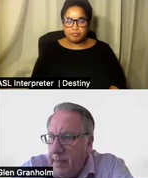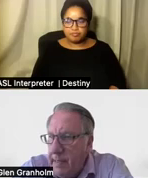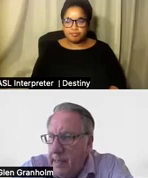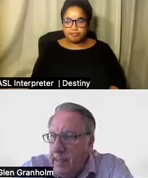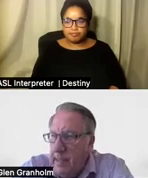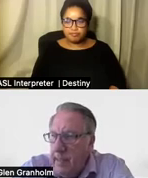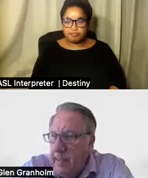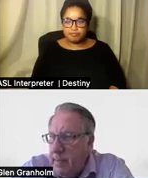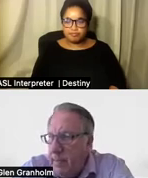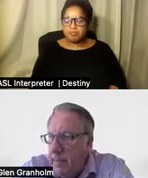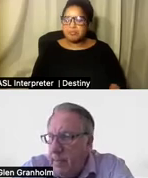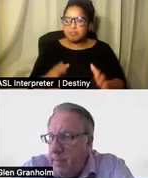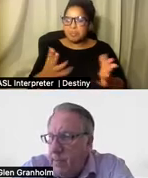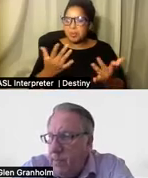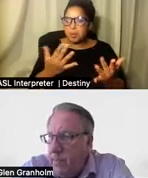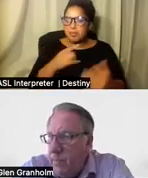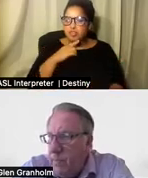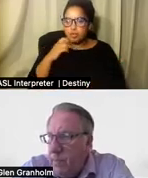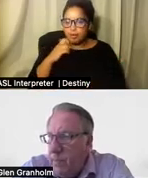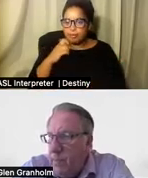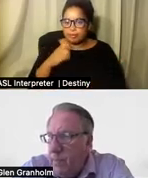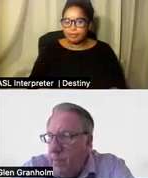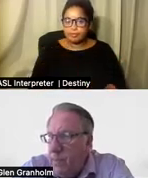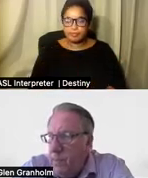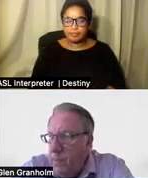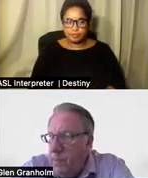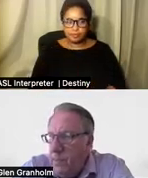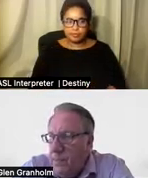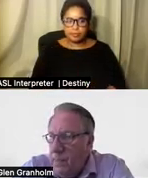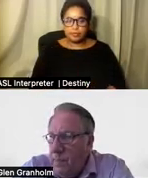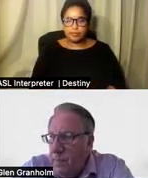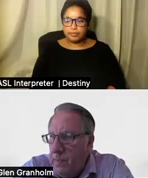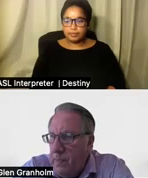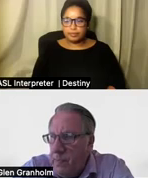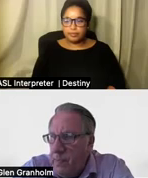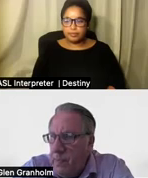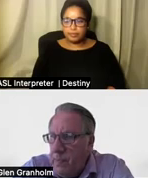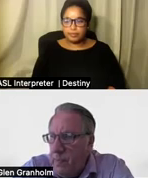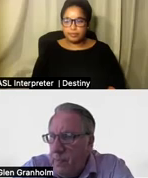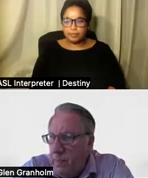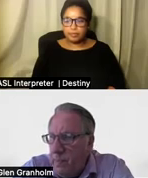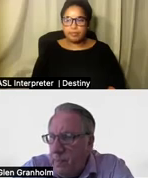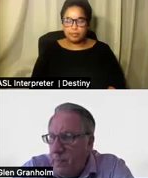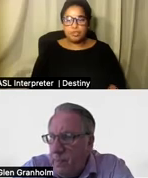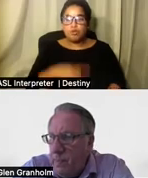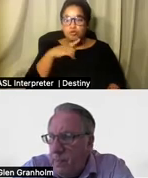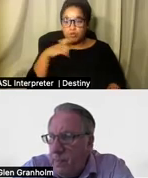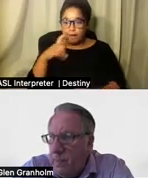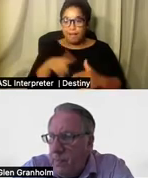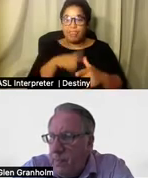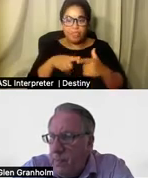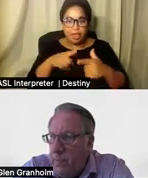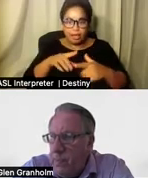And we'll give that a second to dry. Guys, we want to wait for that to get completely dry before we install any of these